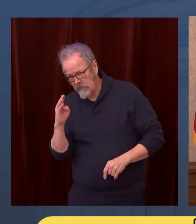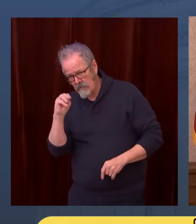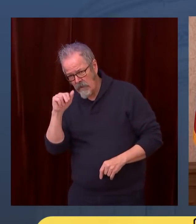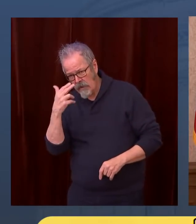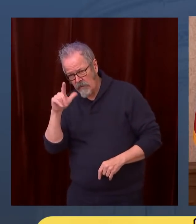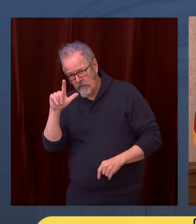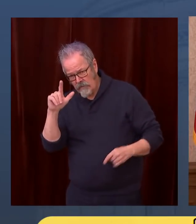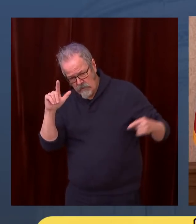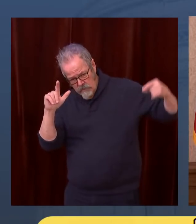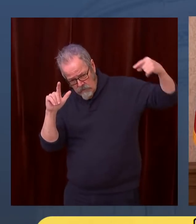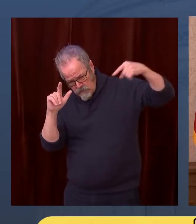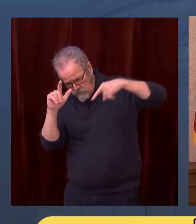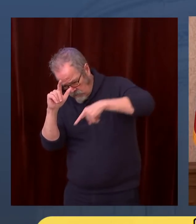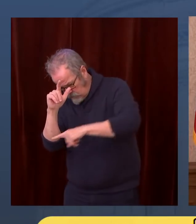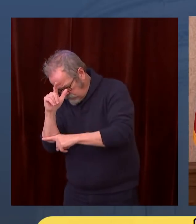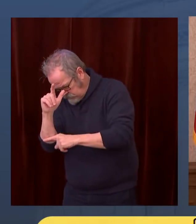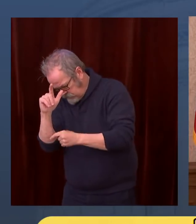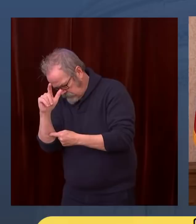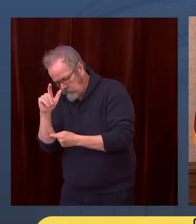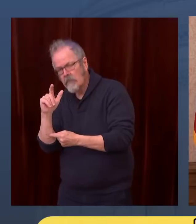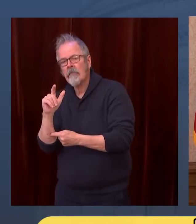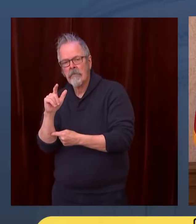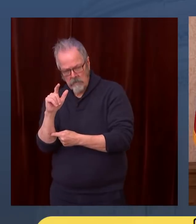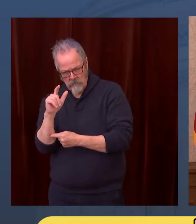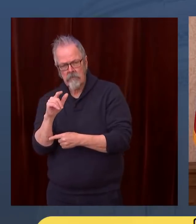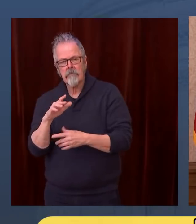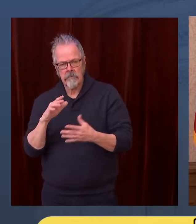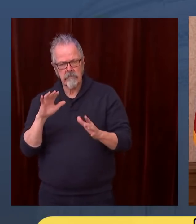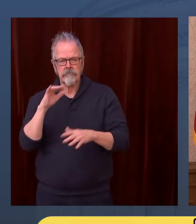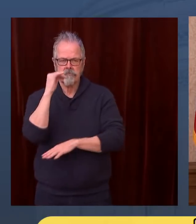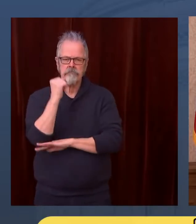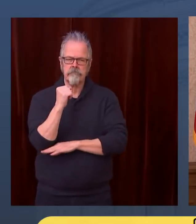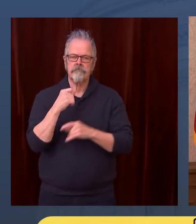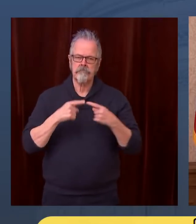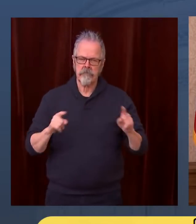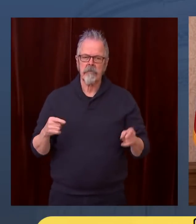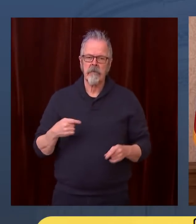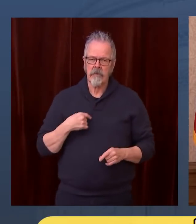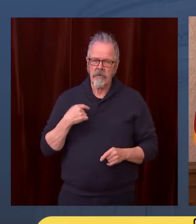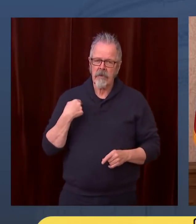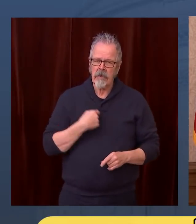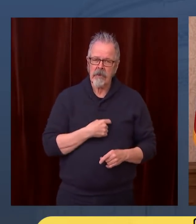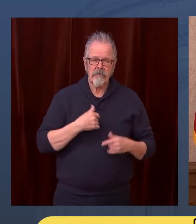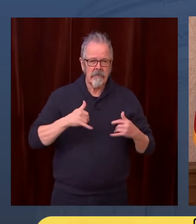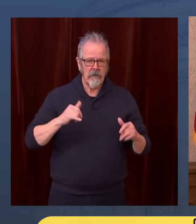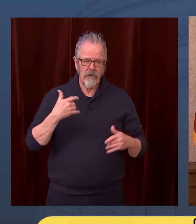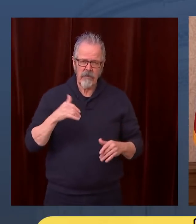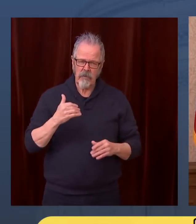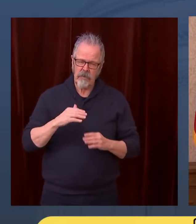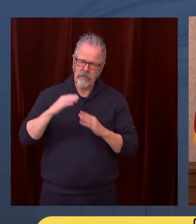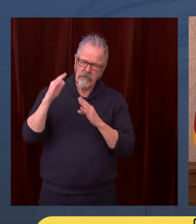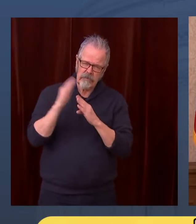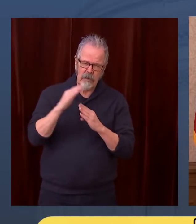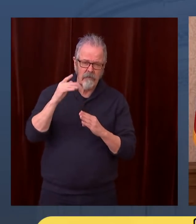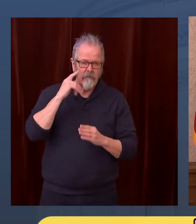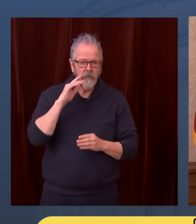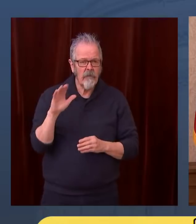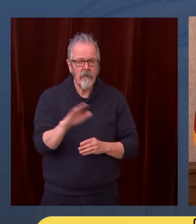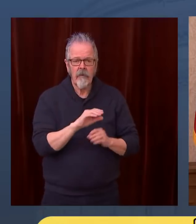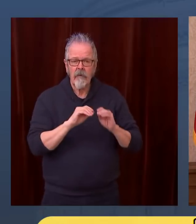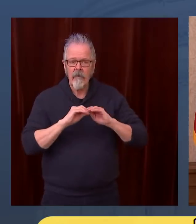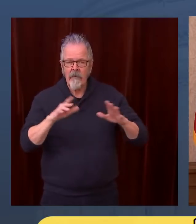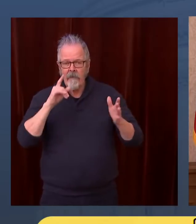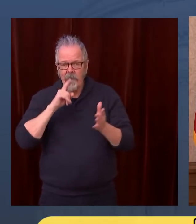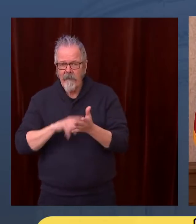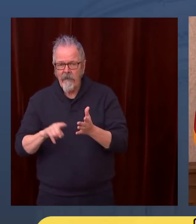have some of the best epidemiologists in the world to help us design this system. So it's built on science, it's built on data, and it's built